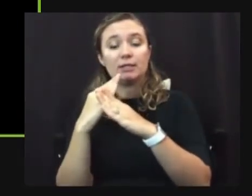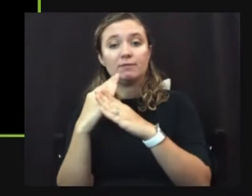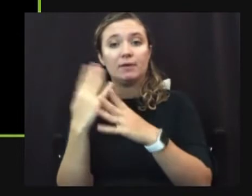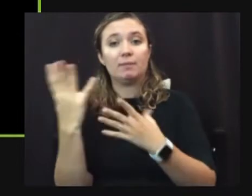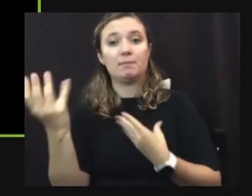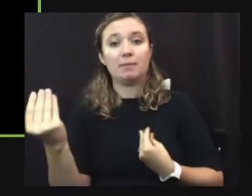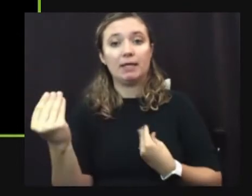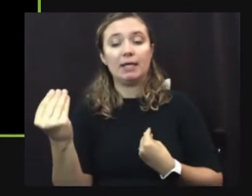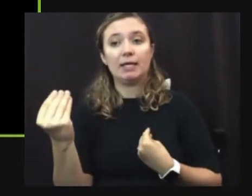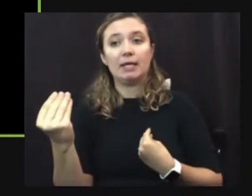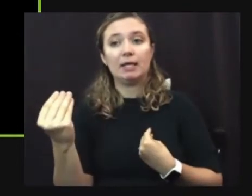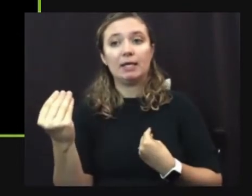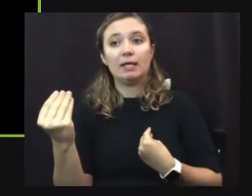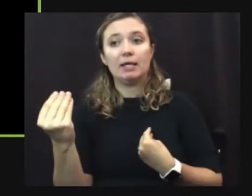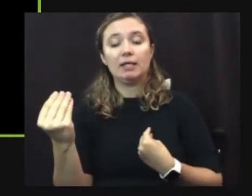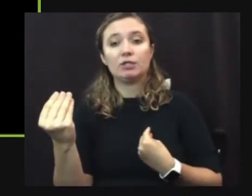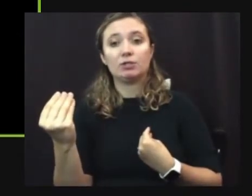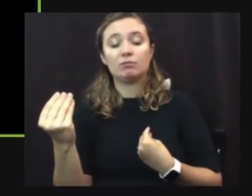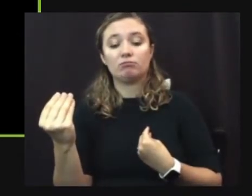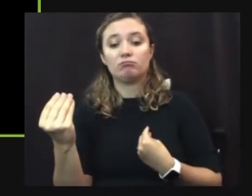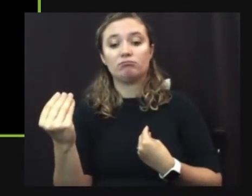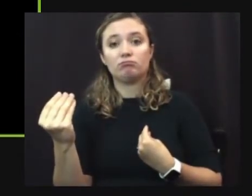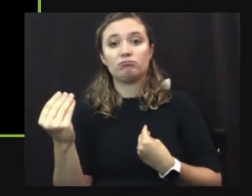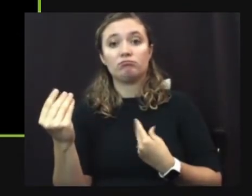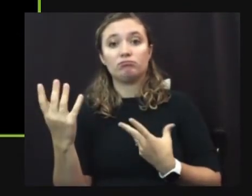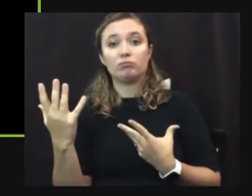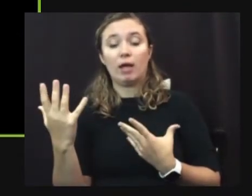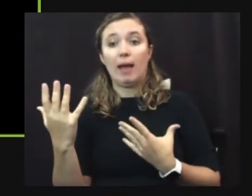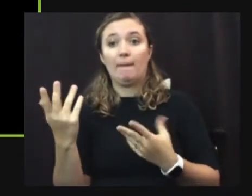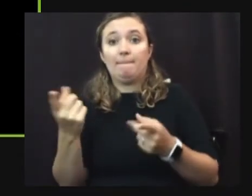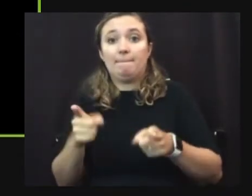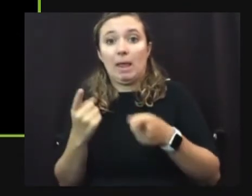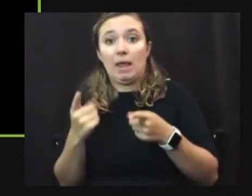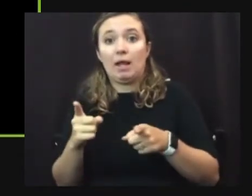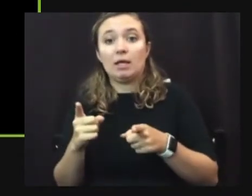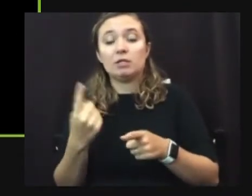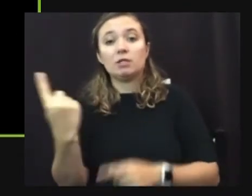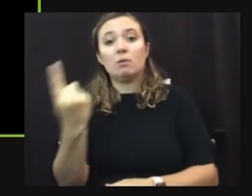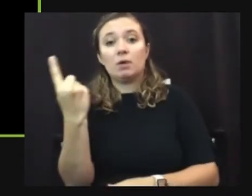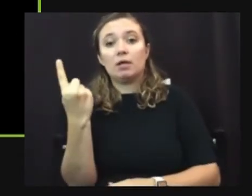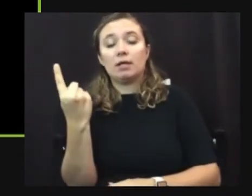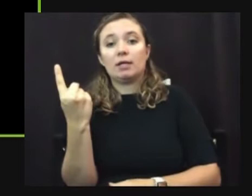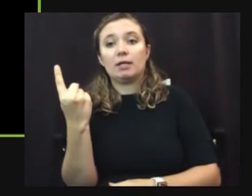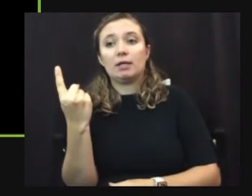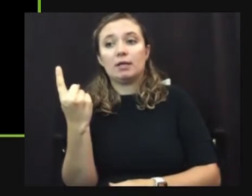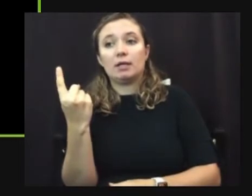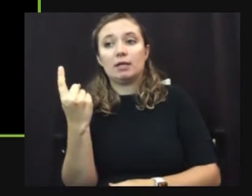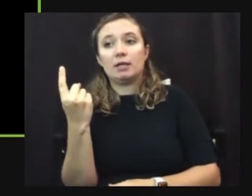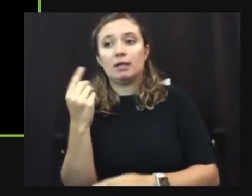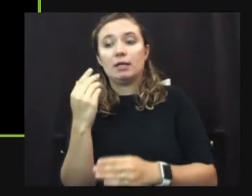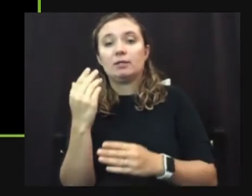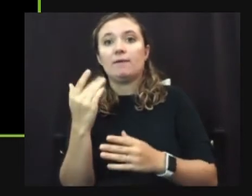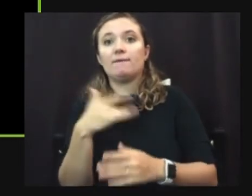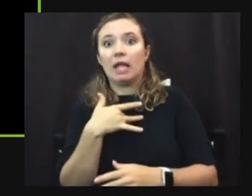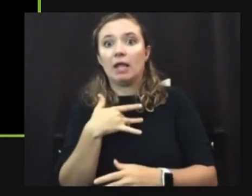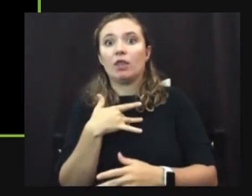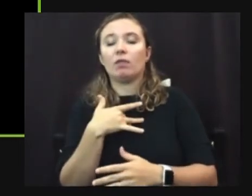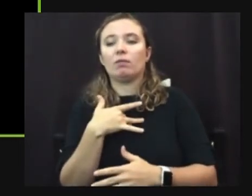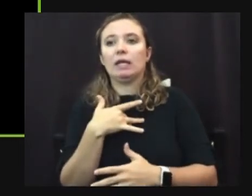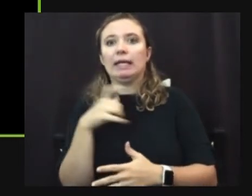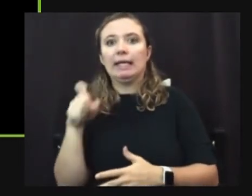now, some of you are protecting, you're having an urge to protect